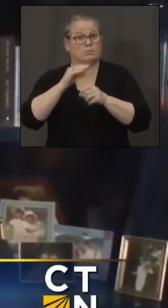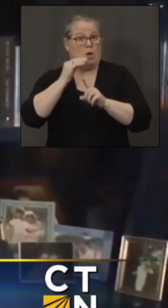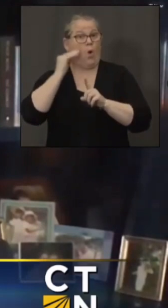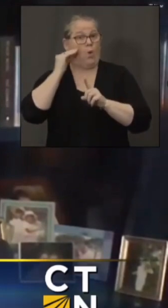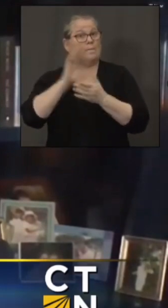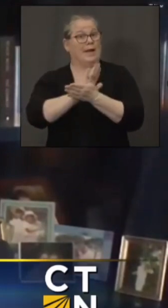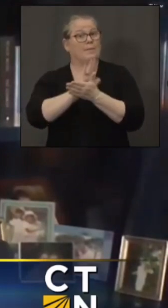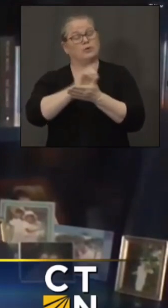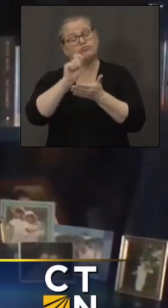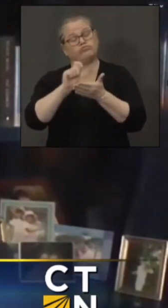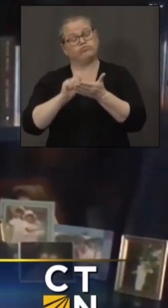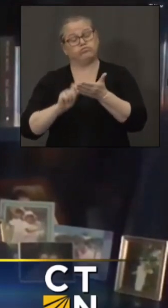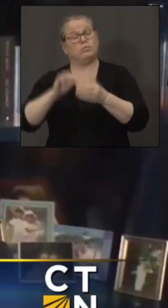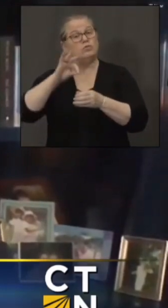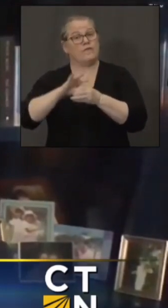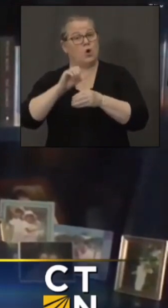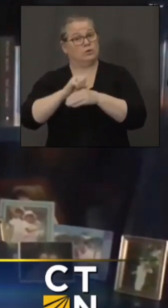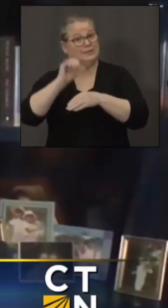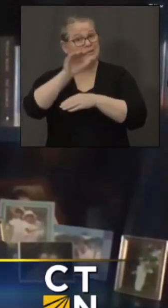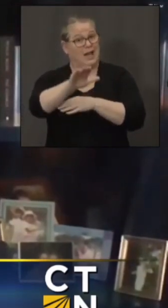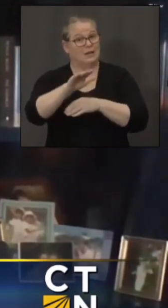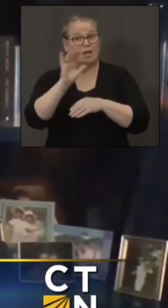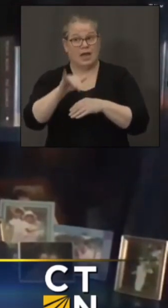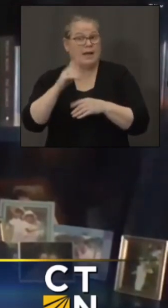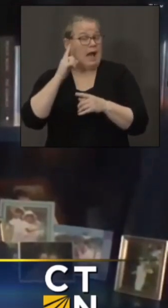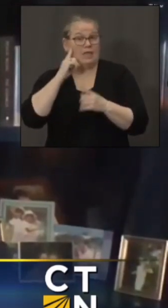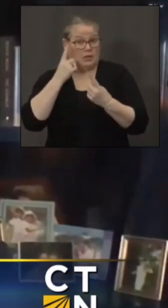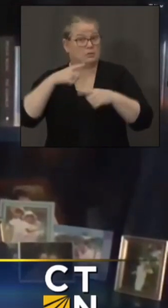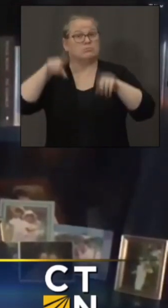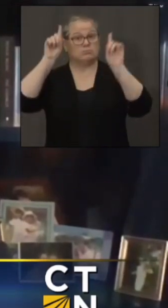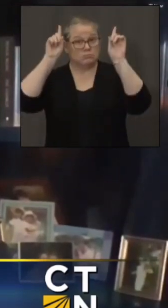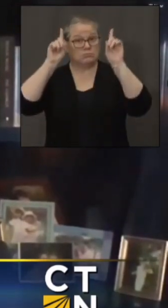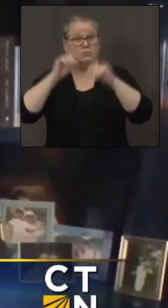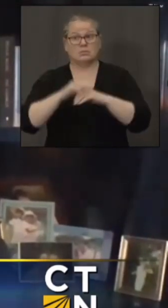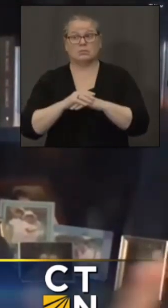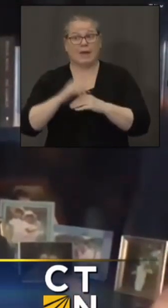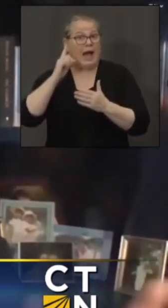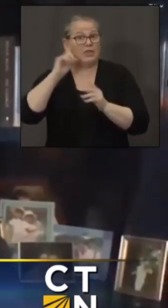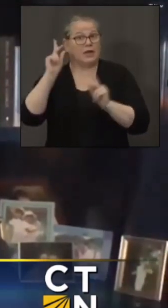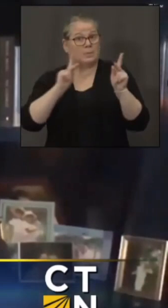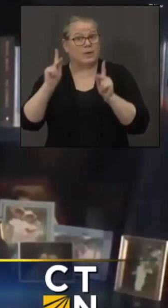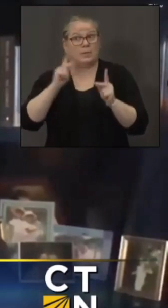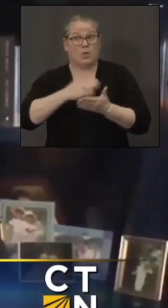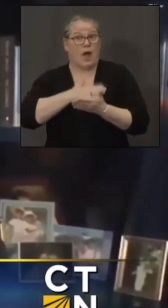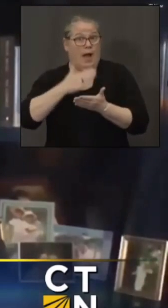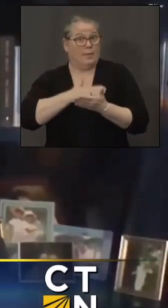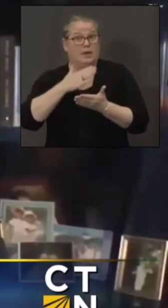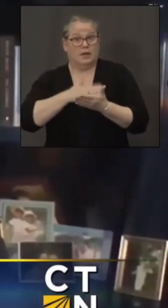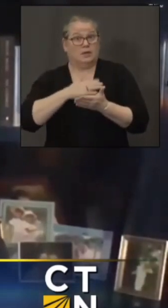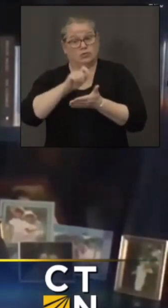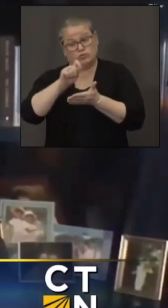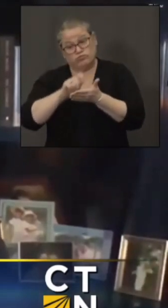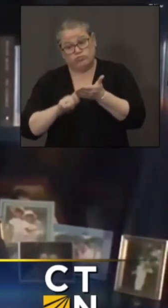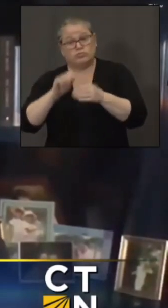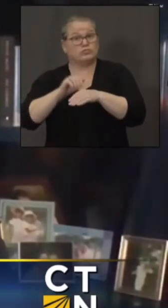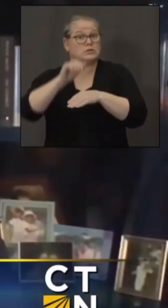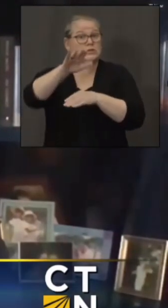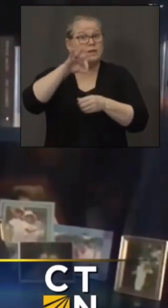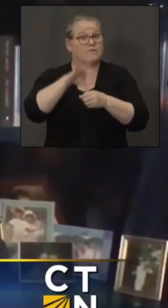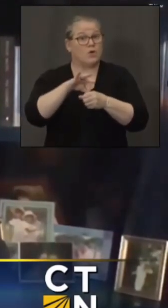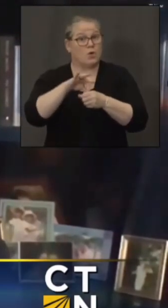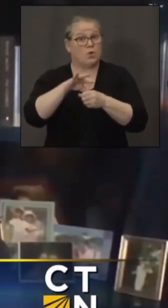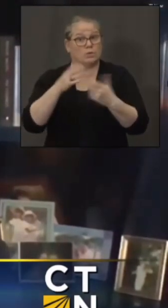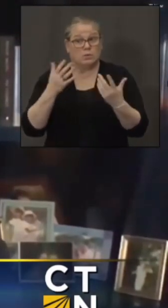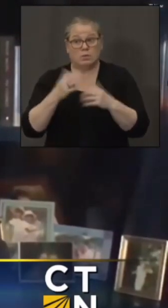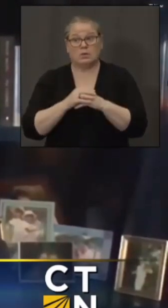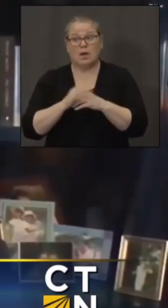think people appreciated the opportunity to be able to vote absentee. I think it kept our long lines down to some degree on what would have